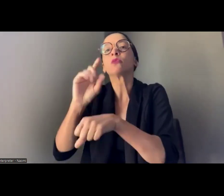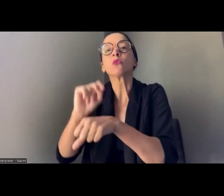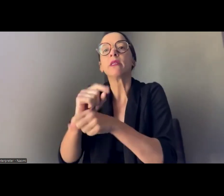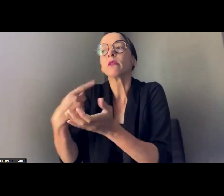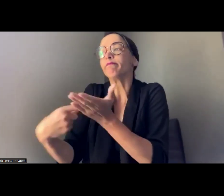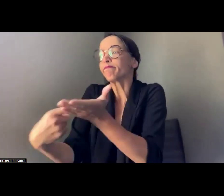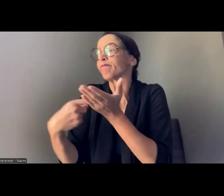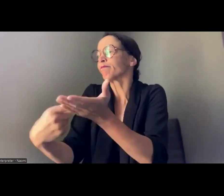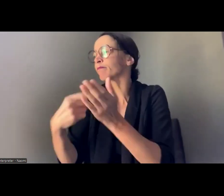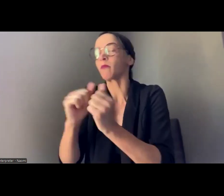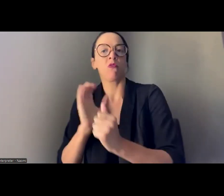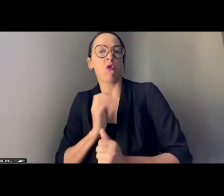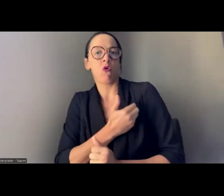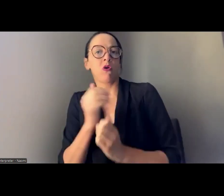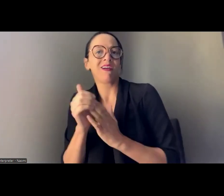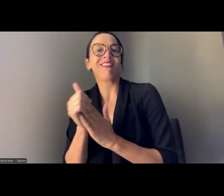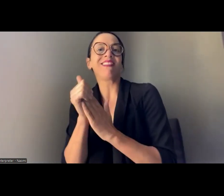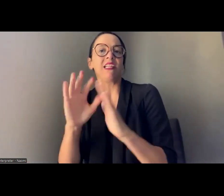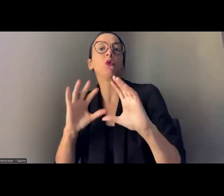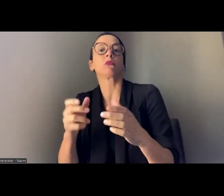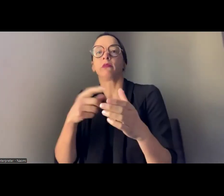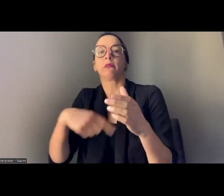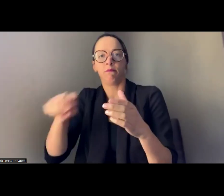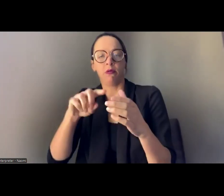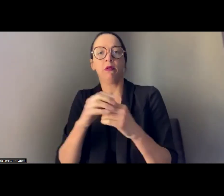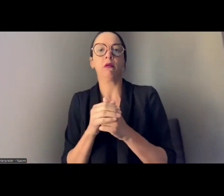And so as we lay out the plans for